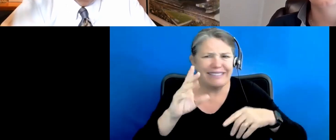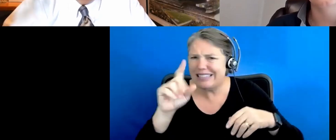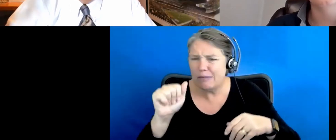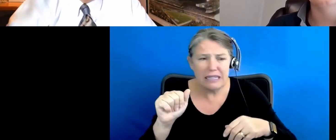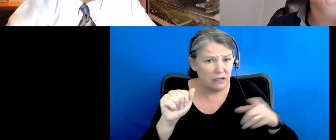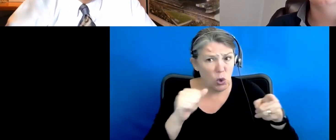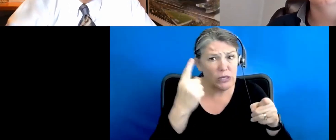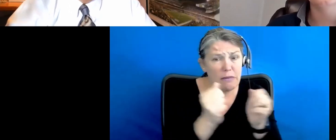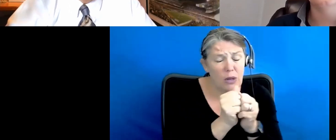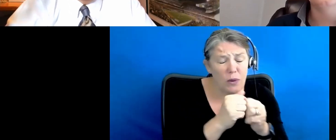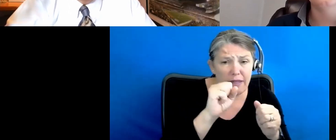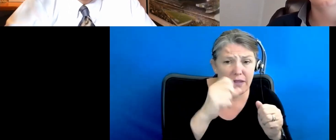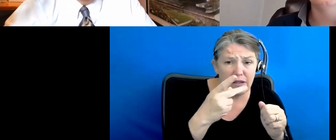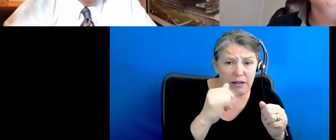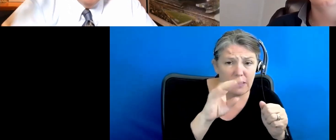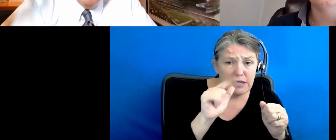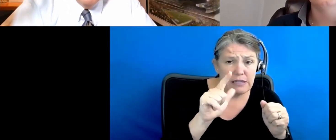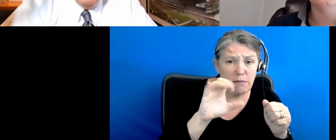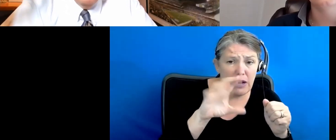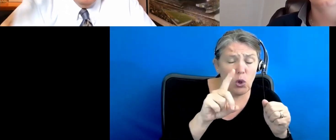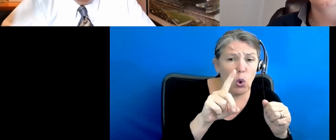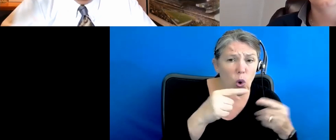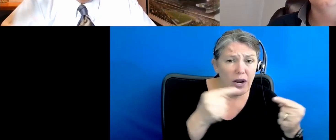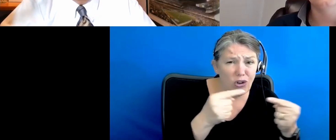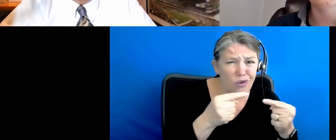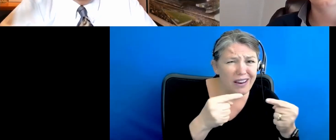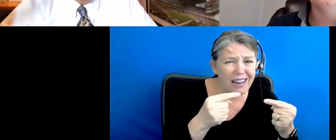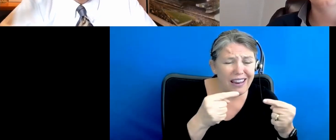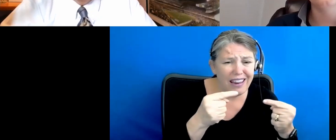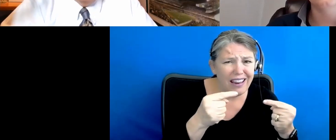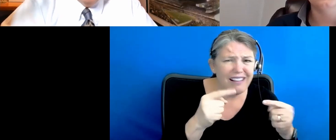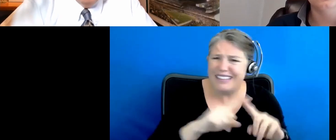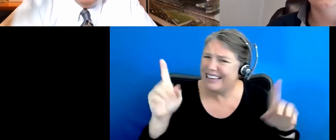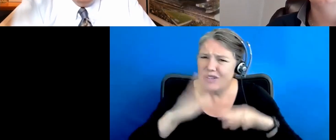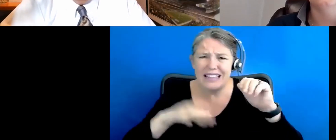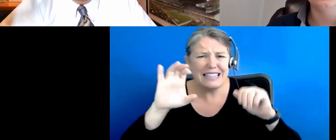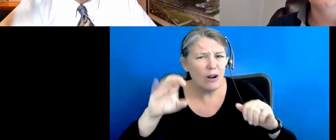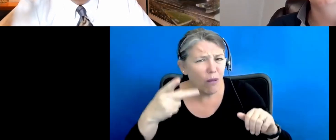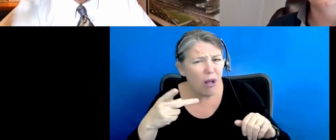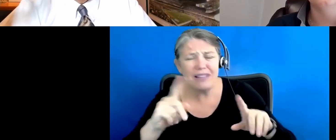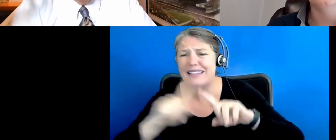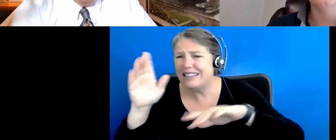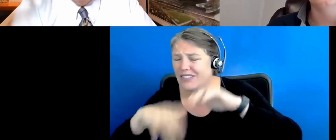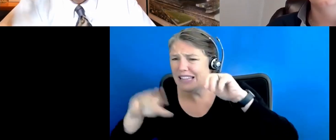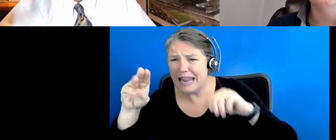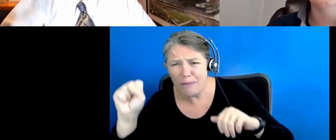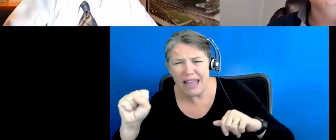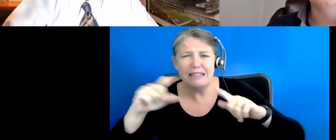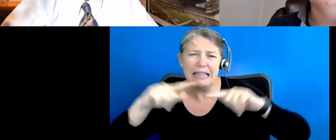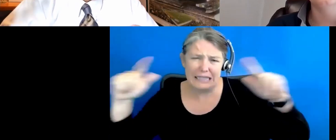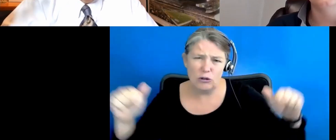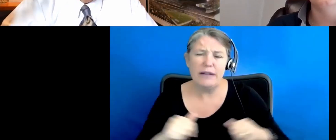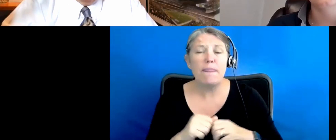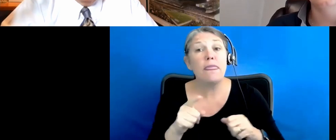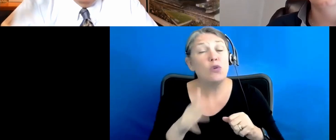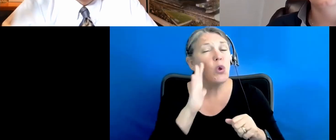needs of people with spinal cord injuries like myself are different from someone who has cerebral palsy, is different from someone who has MS, etc. You'll